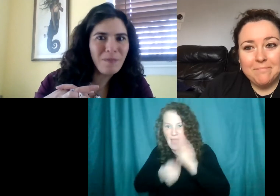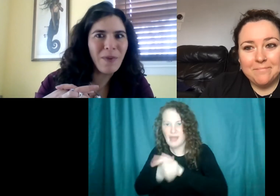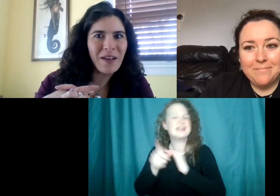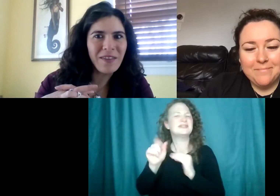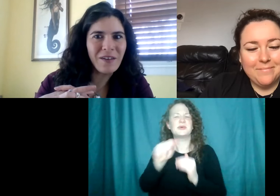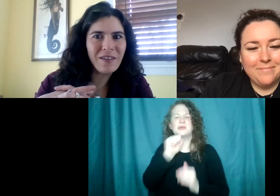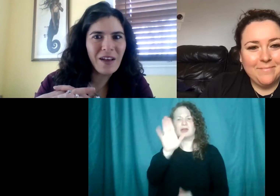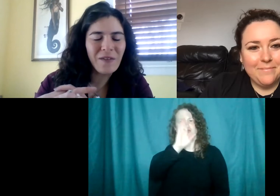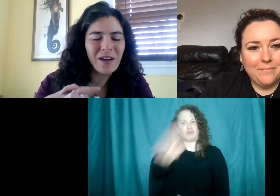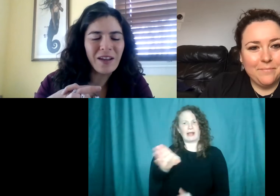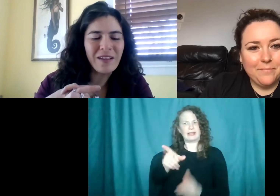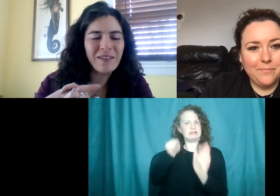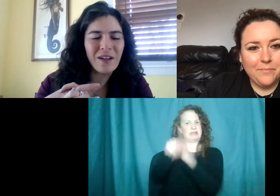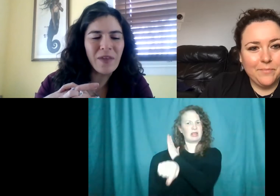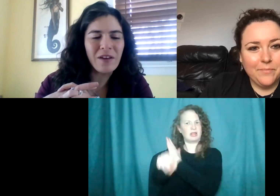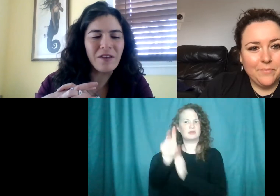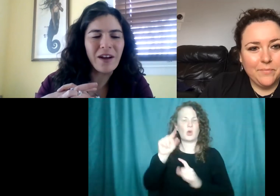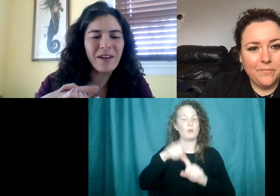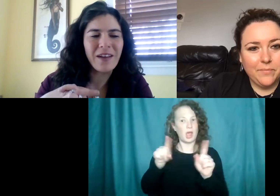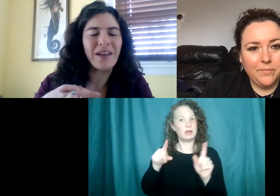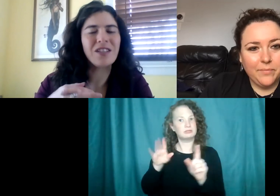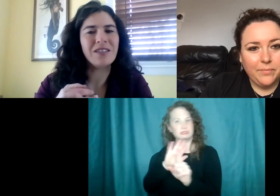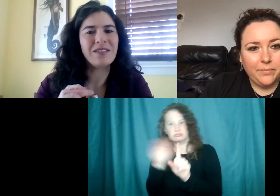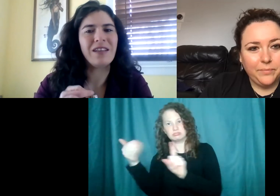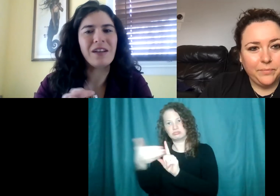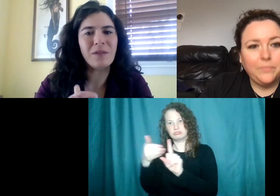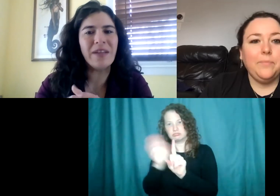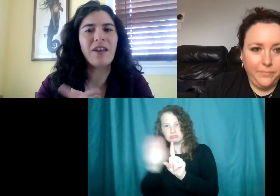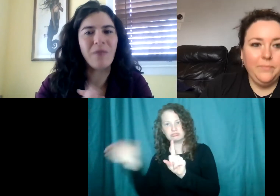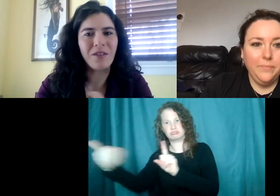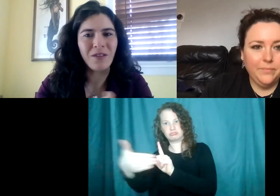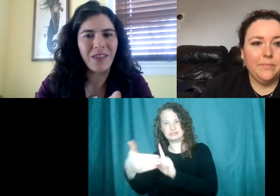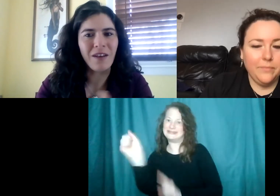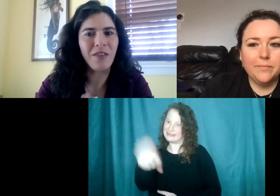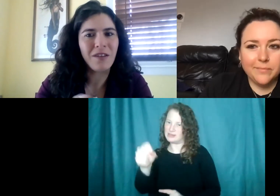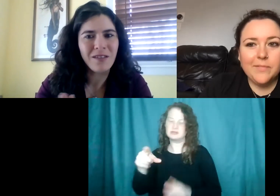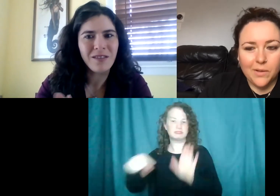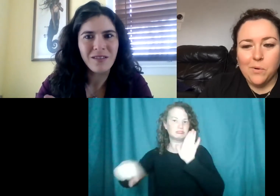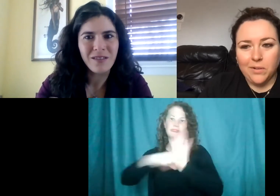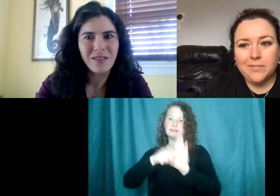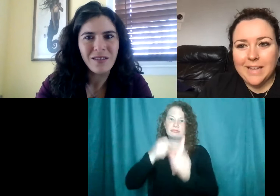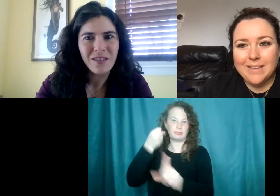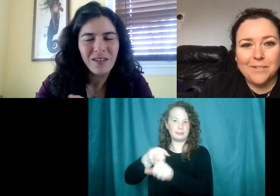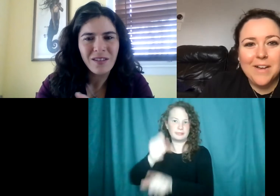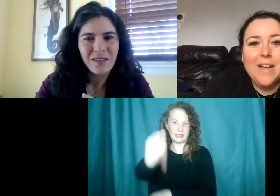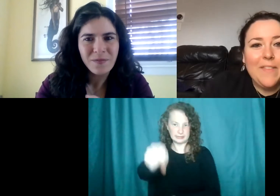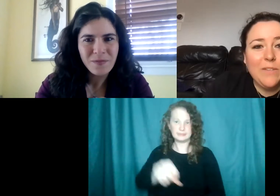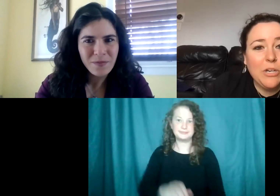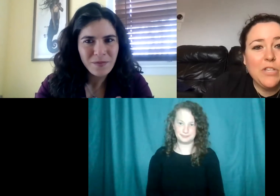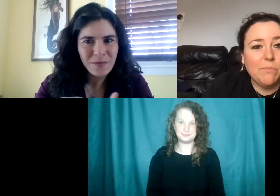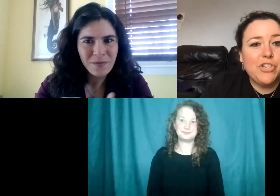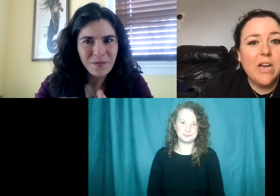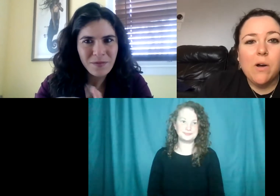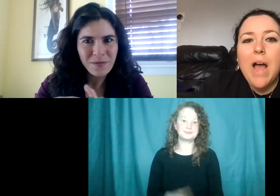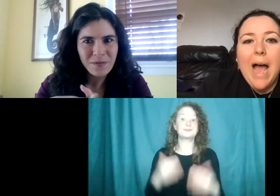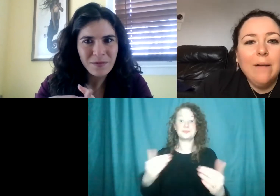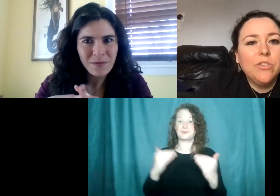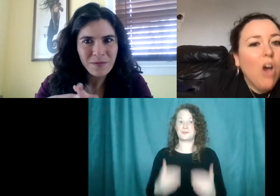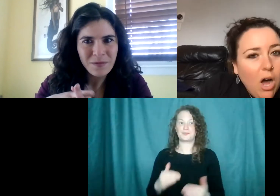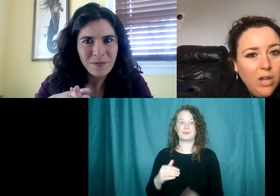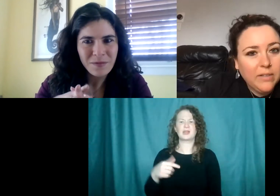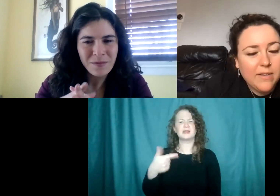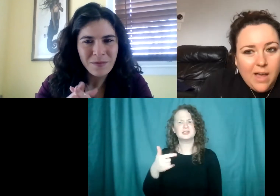effect, but there's definitely some indirect connections that can be detrimental to the health. Cool, thank you. The next question is from Gio.